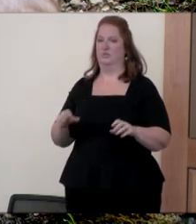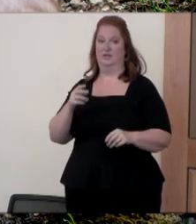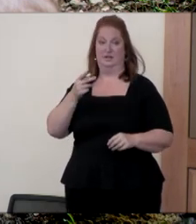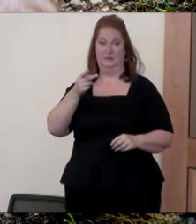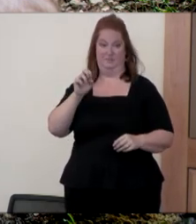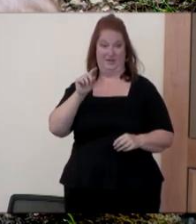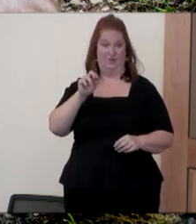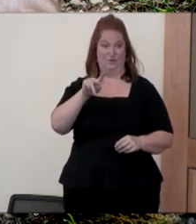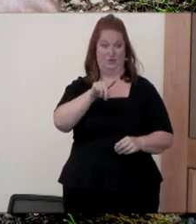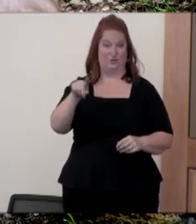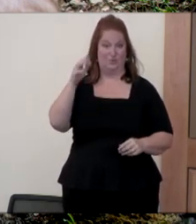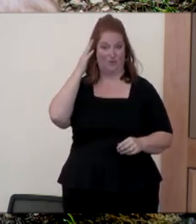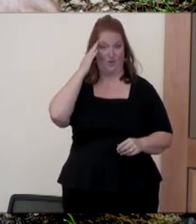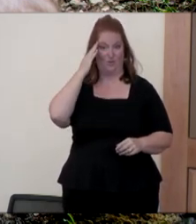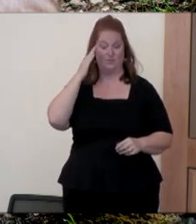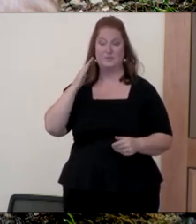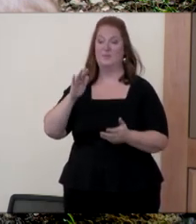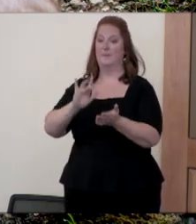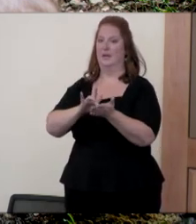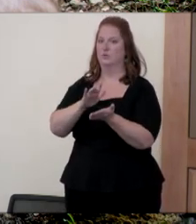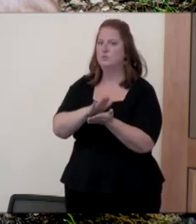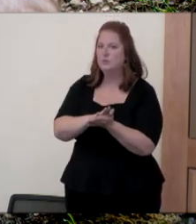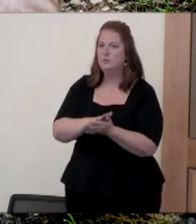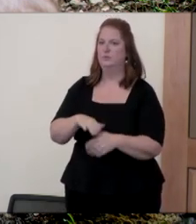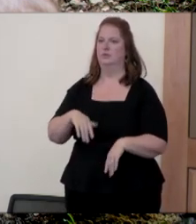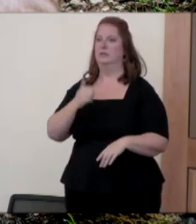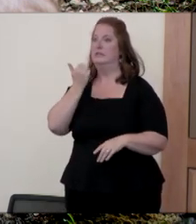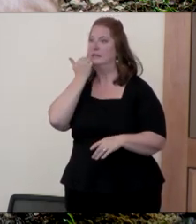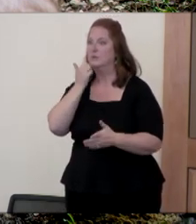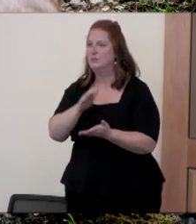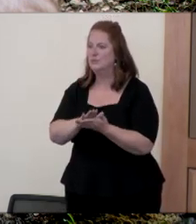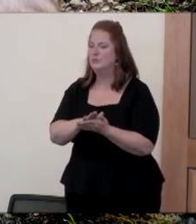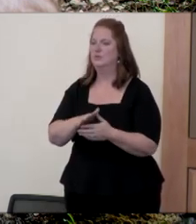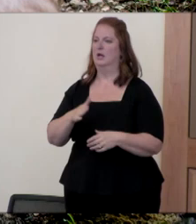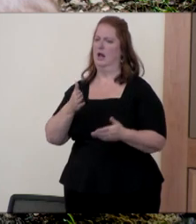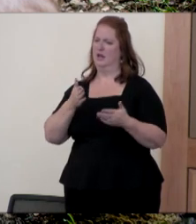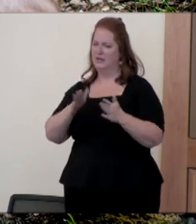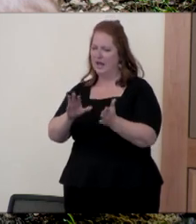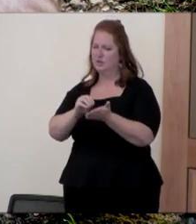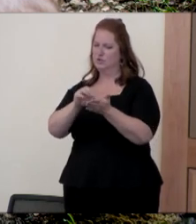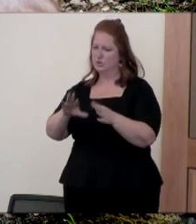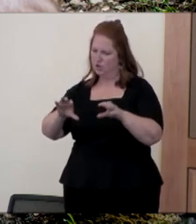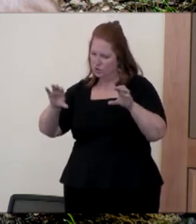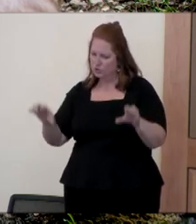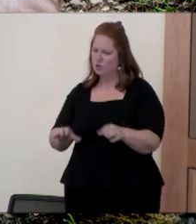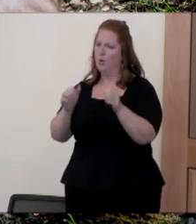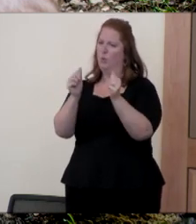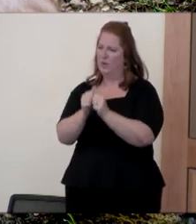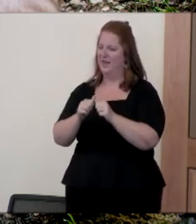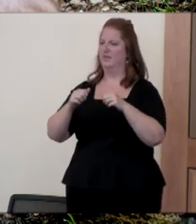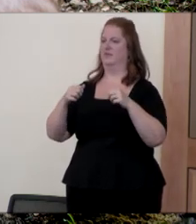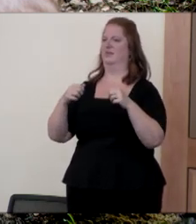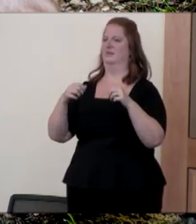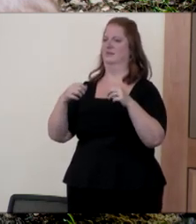others, medical school, dental school. We allow students to learn by doing, by showing them